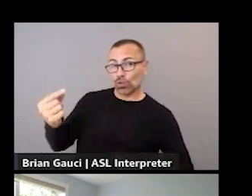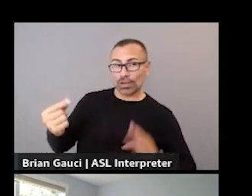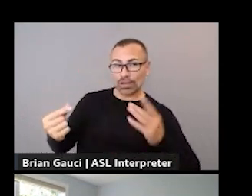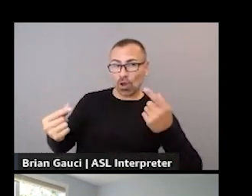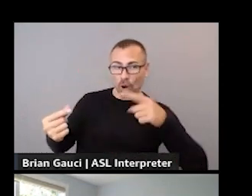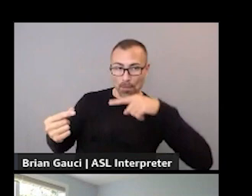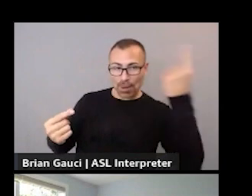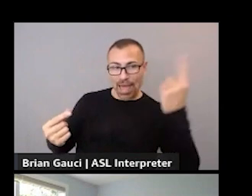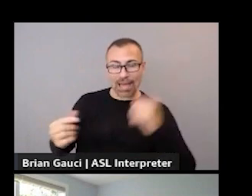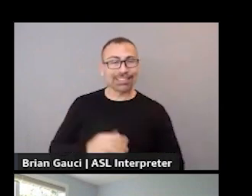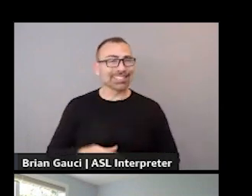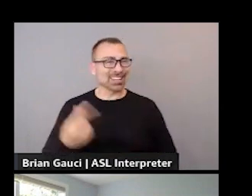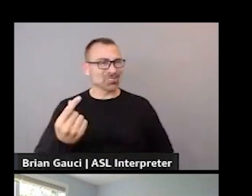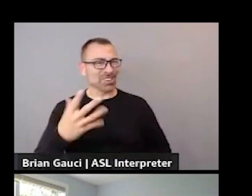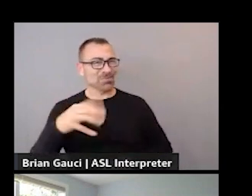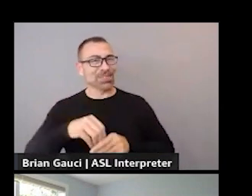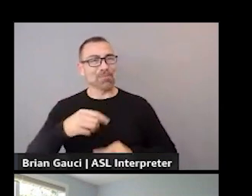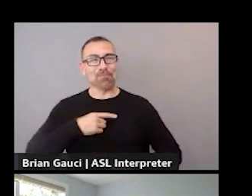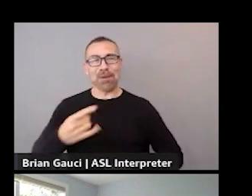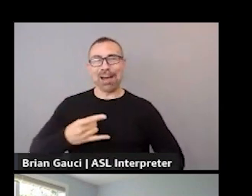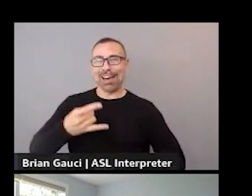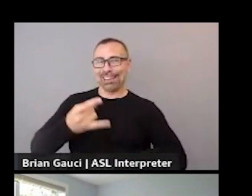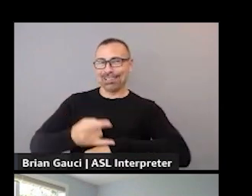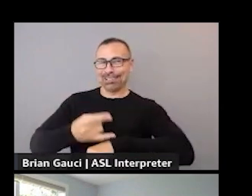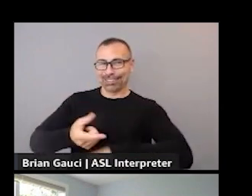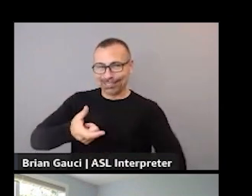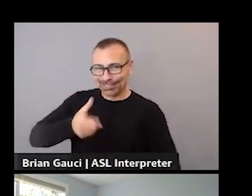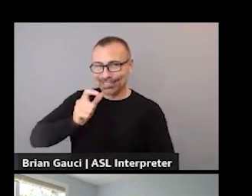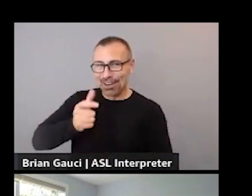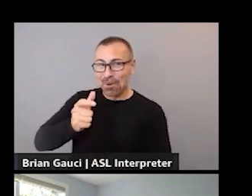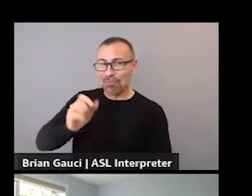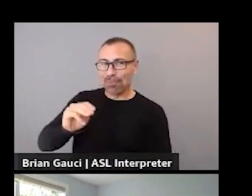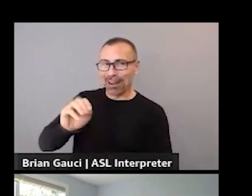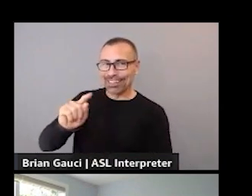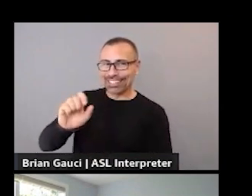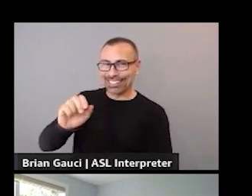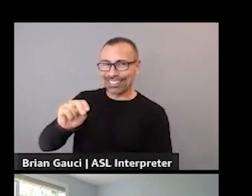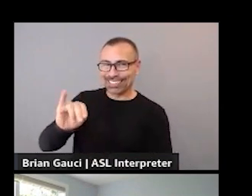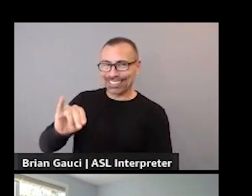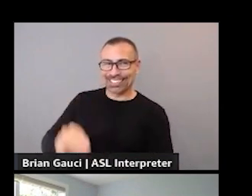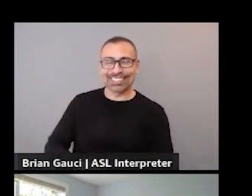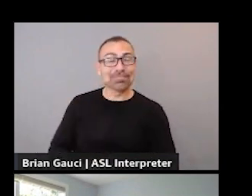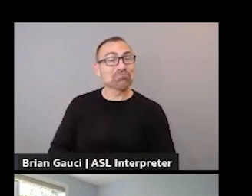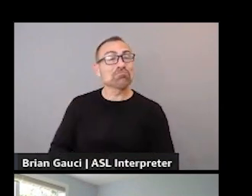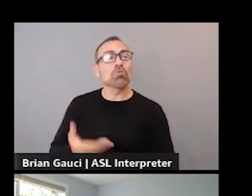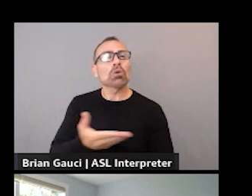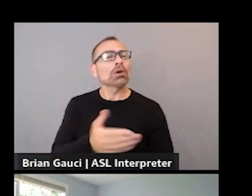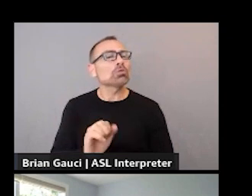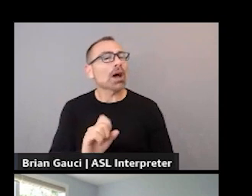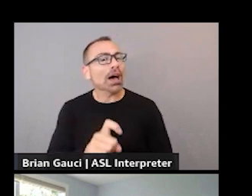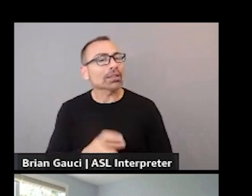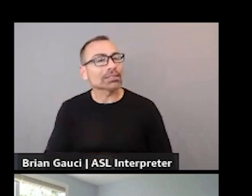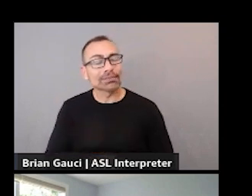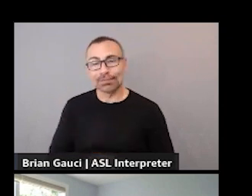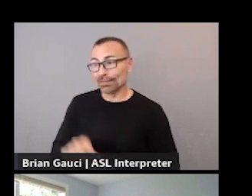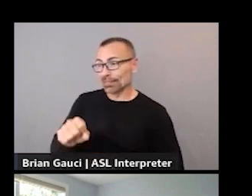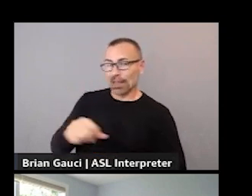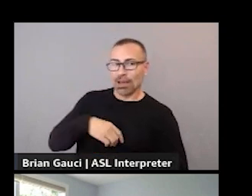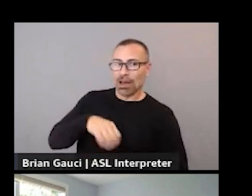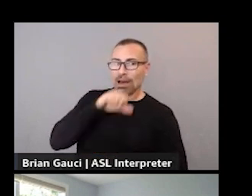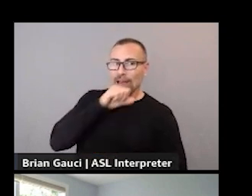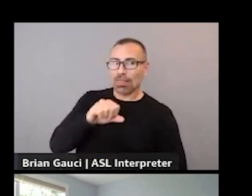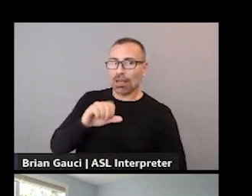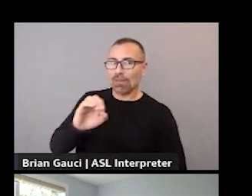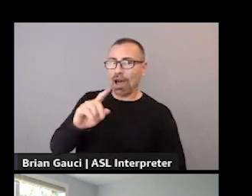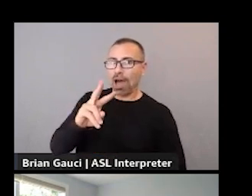martini. Okay. Alex, yourself? Yeah. Love a good, I think olive stuff with garlic would be